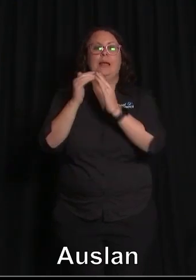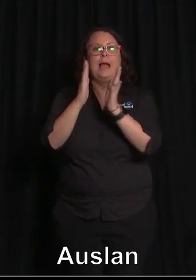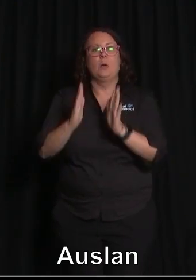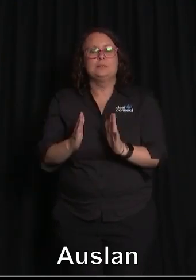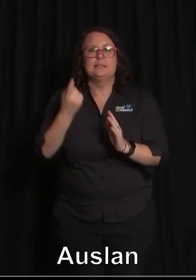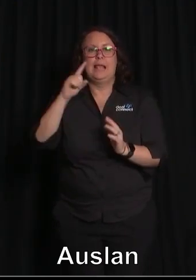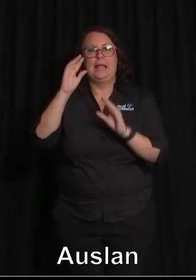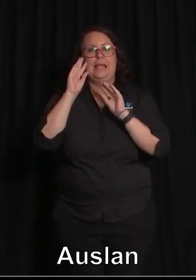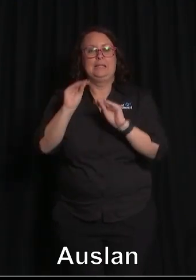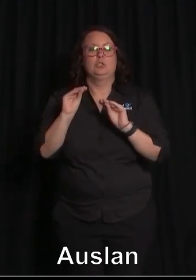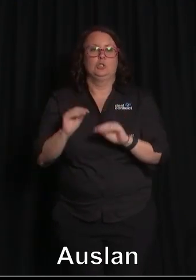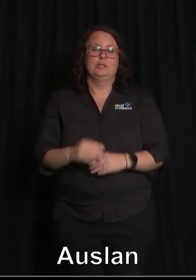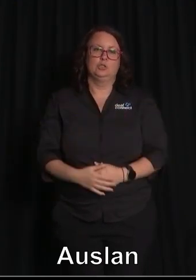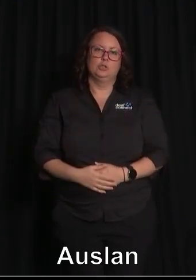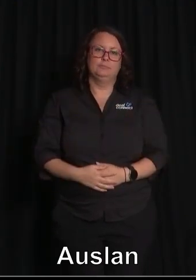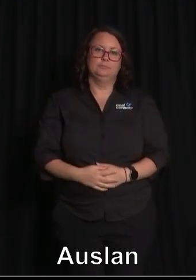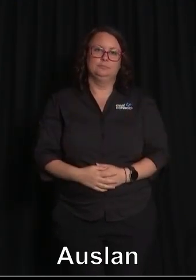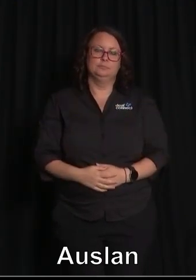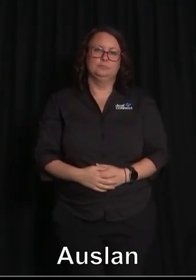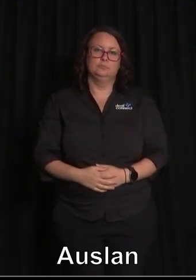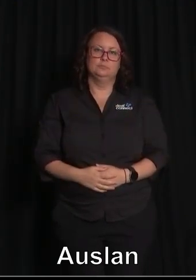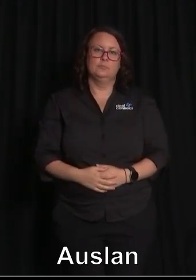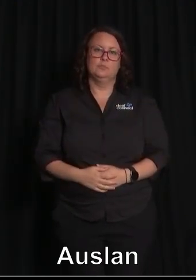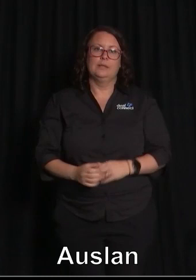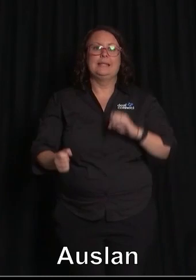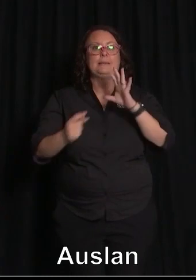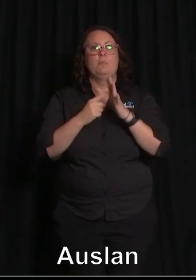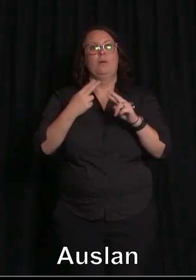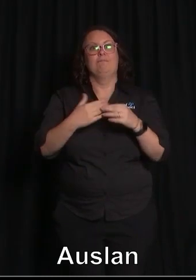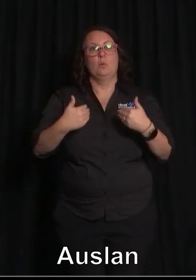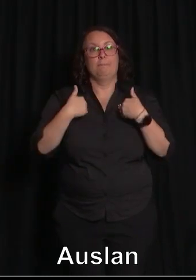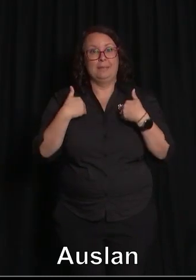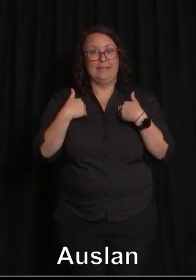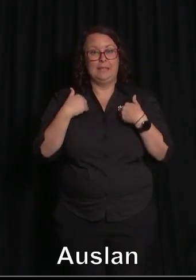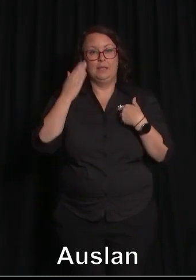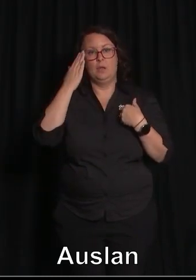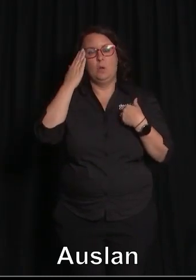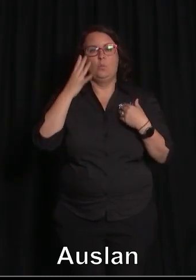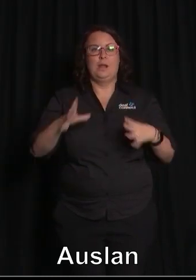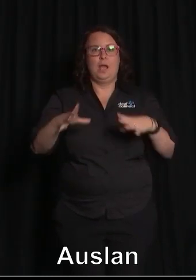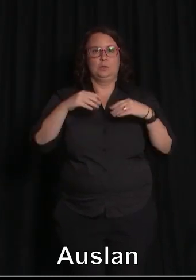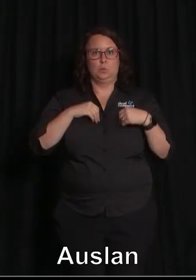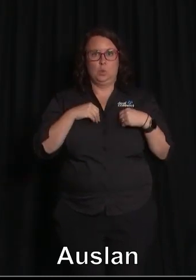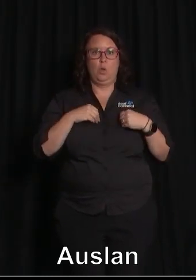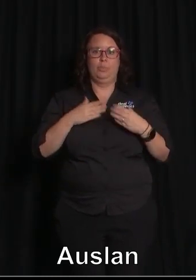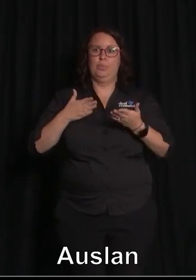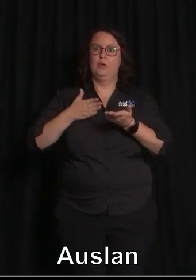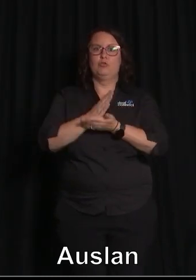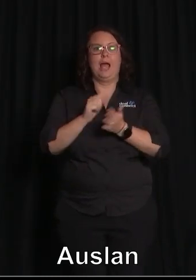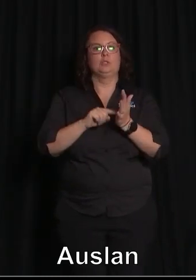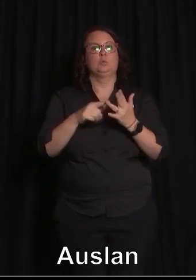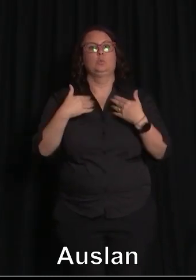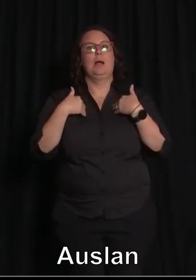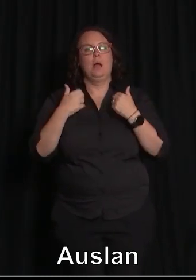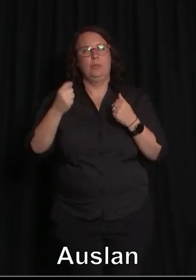and education, for example. And so it's important for me when I took on the mandate of the right to health,